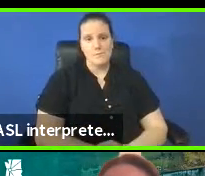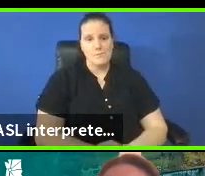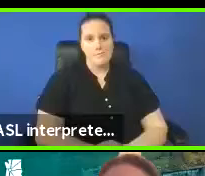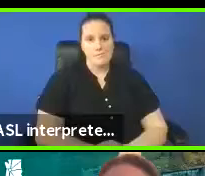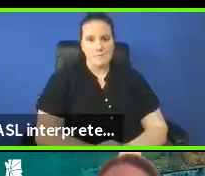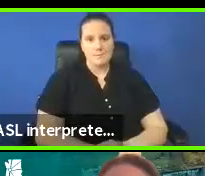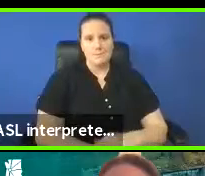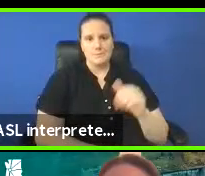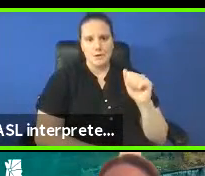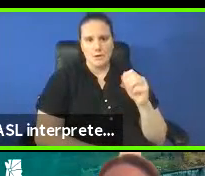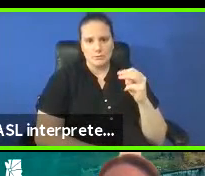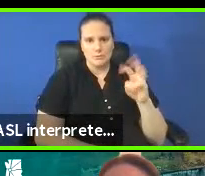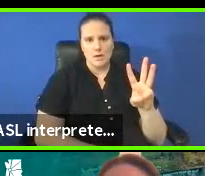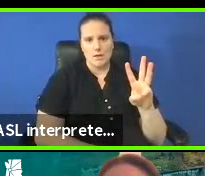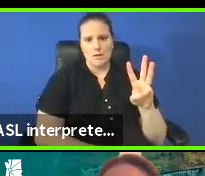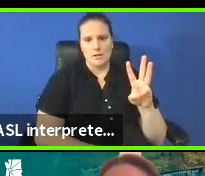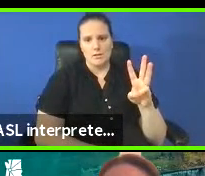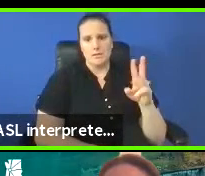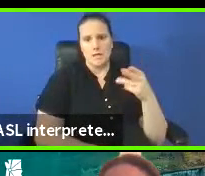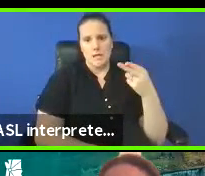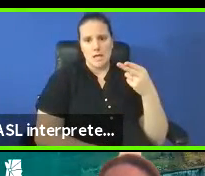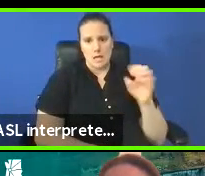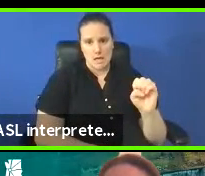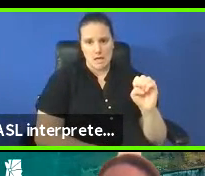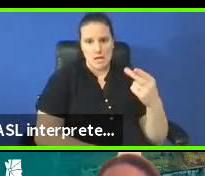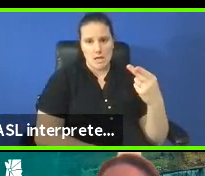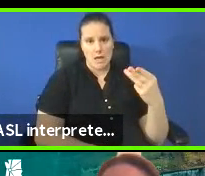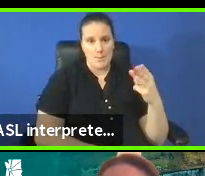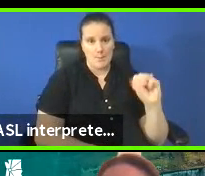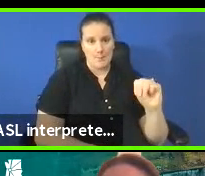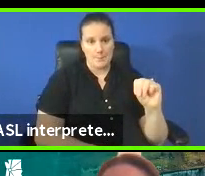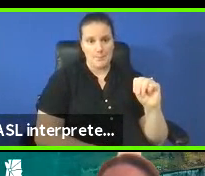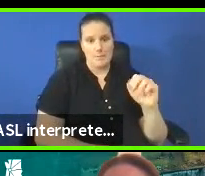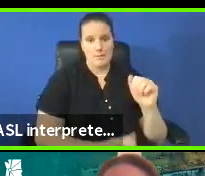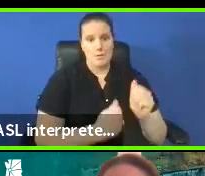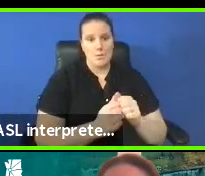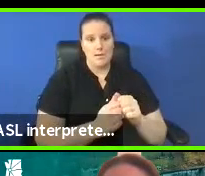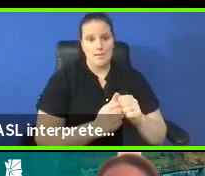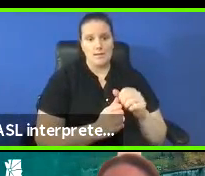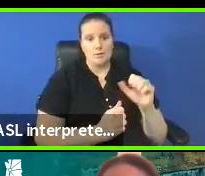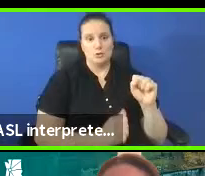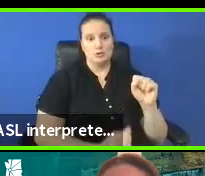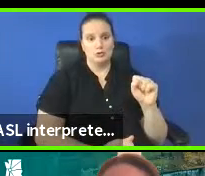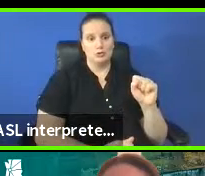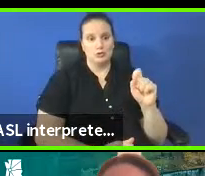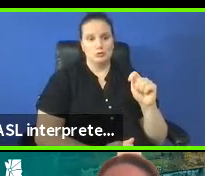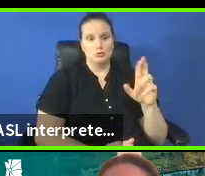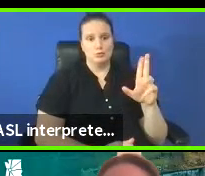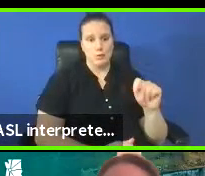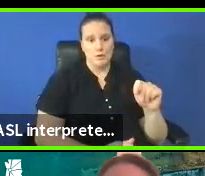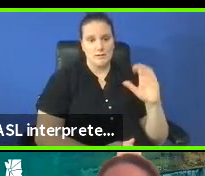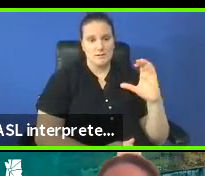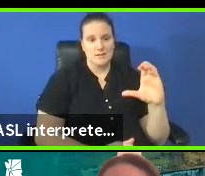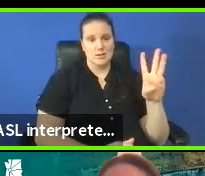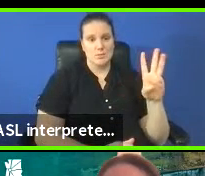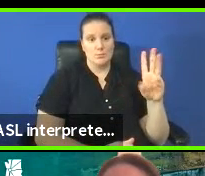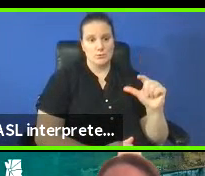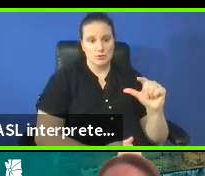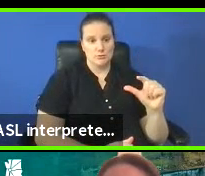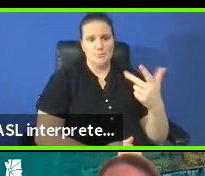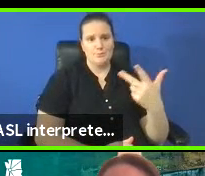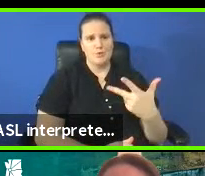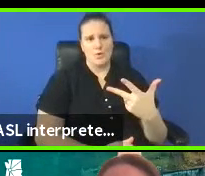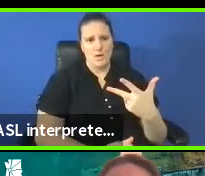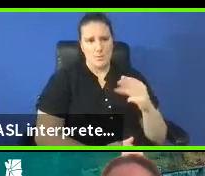Andre Lighty Walker. I use he, him pronouns. I'm with the Street Trust on the CWG. And I would say 3